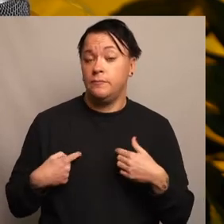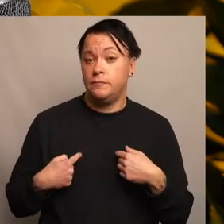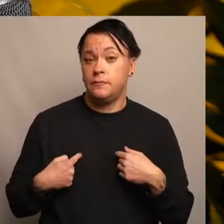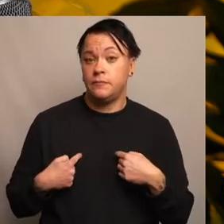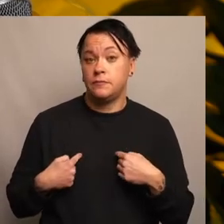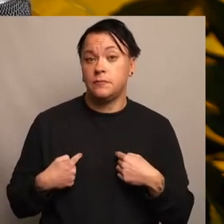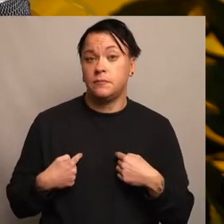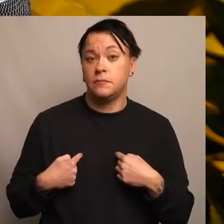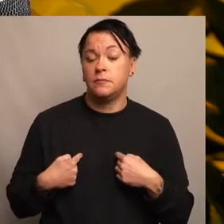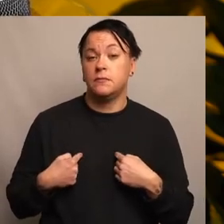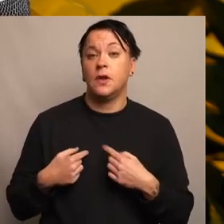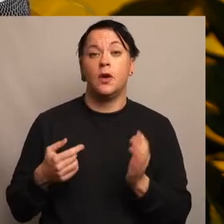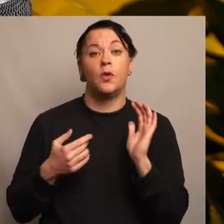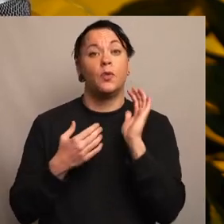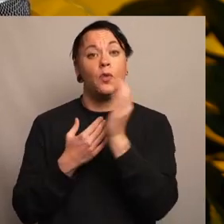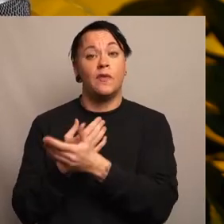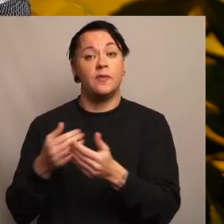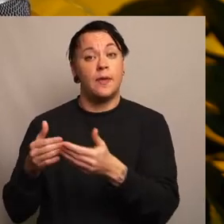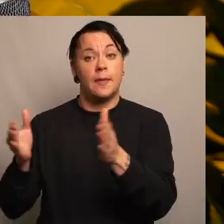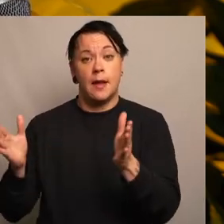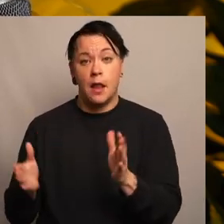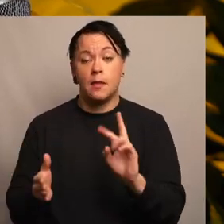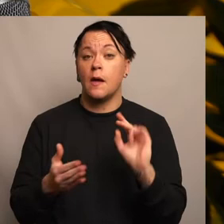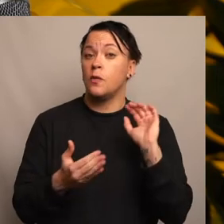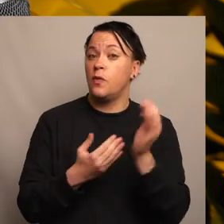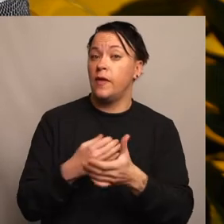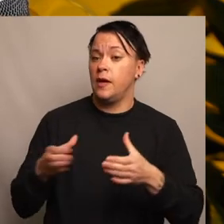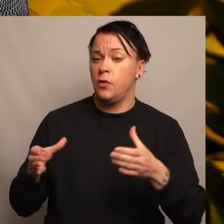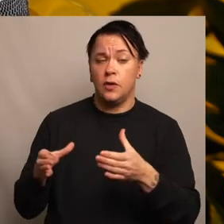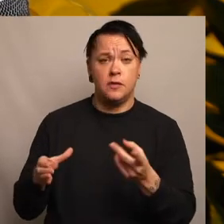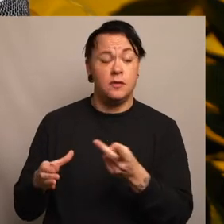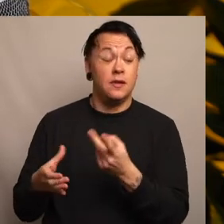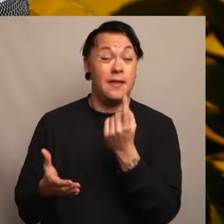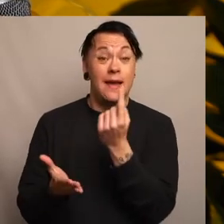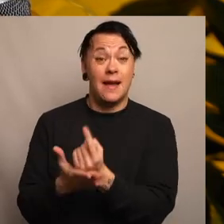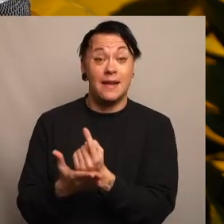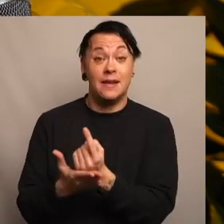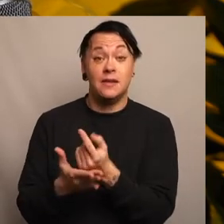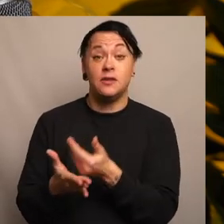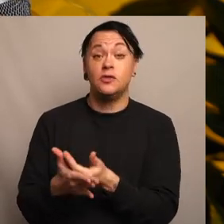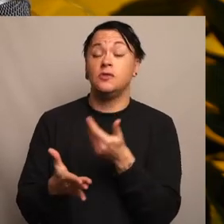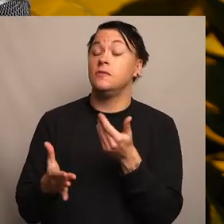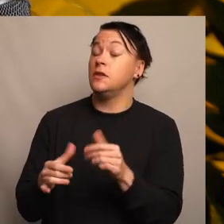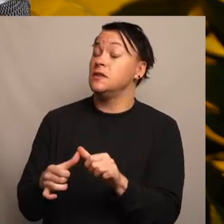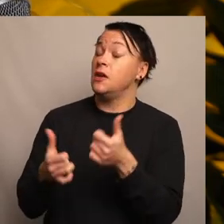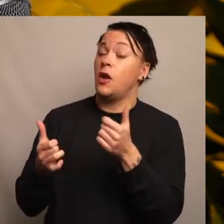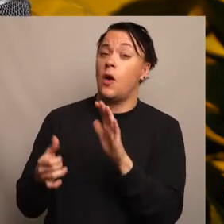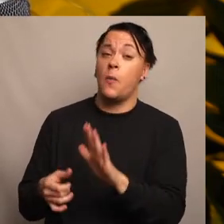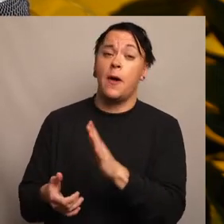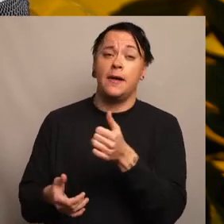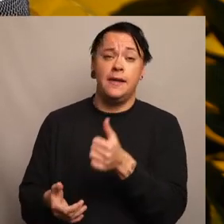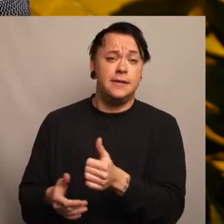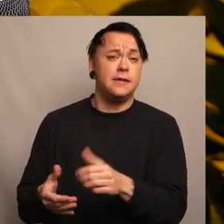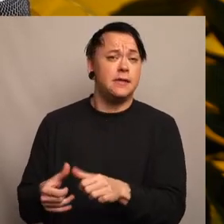and safe spaces are really important for people because like you're allowed to be yourself in that place, and it takes a while